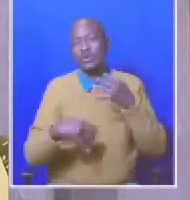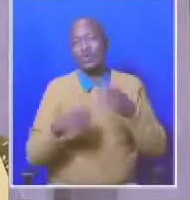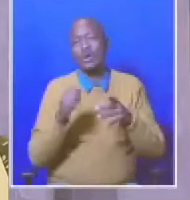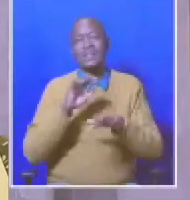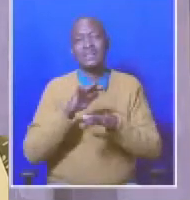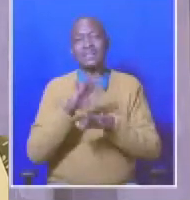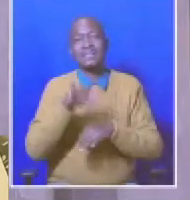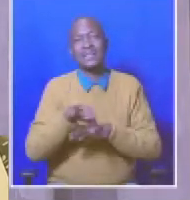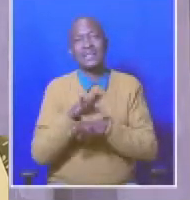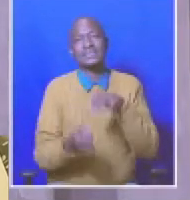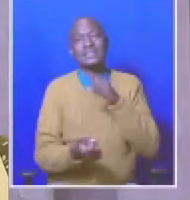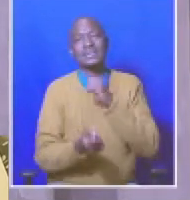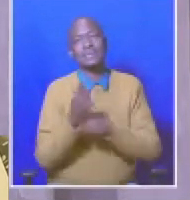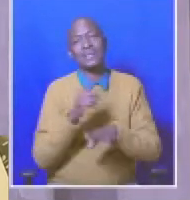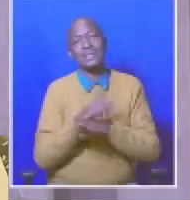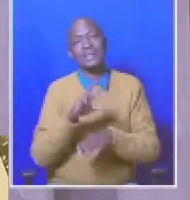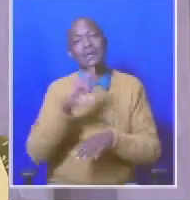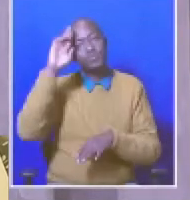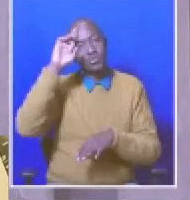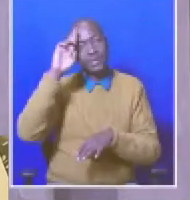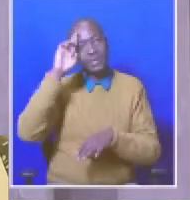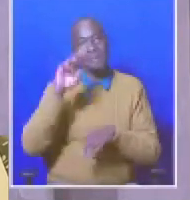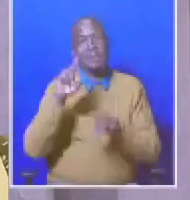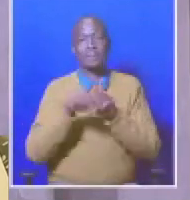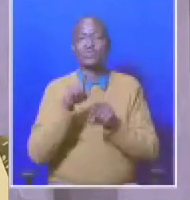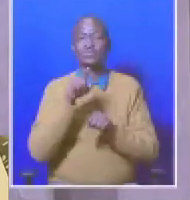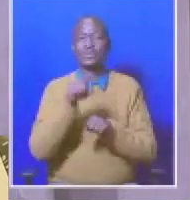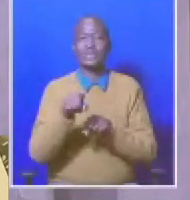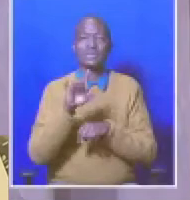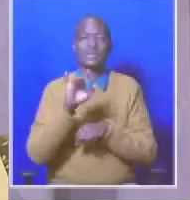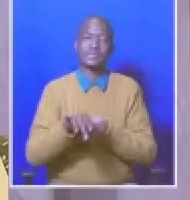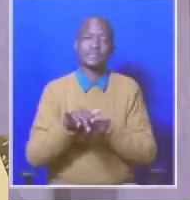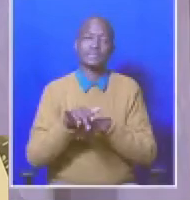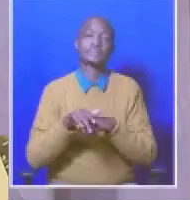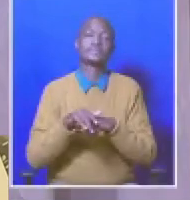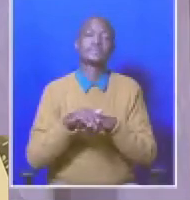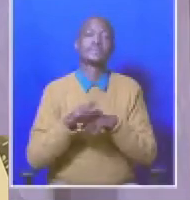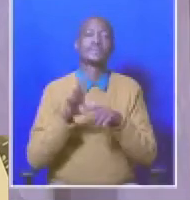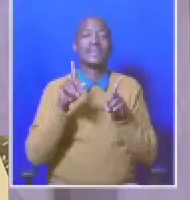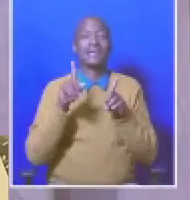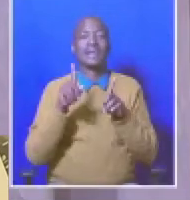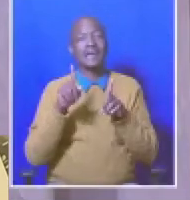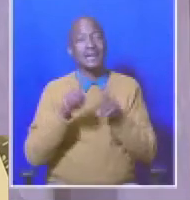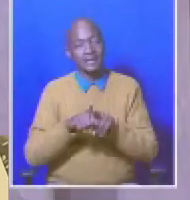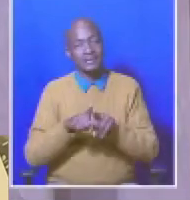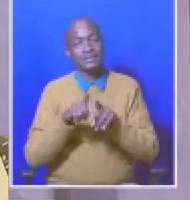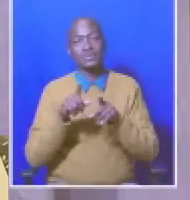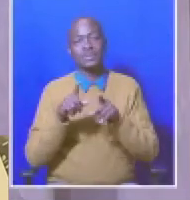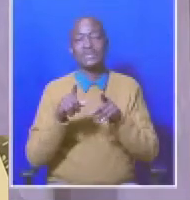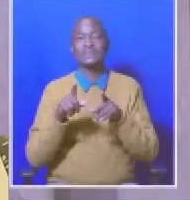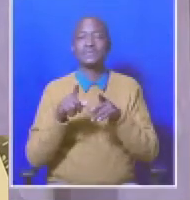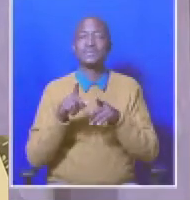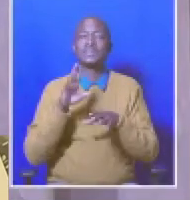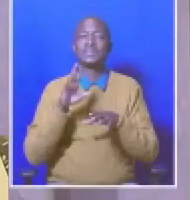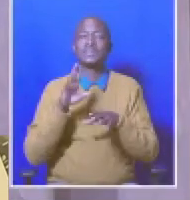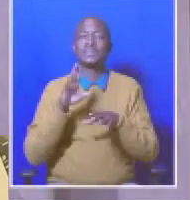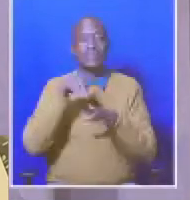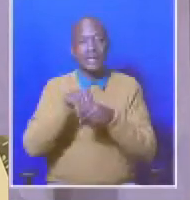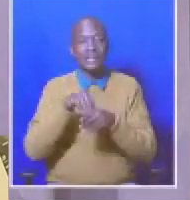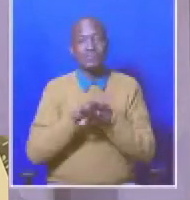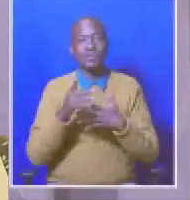happening. But you'll recall as well that as we involved get involved in land